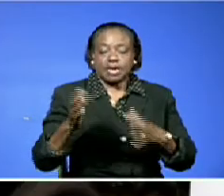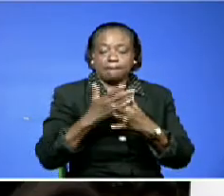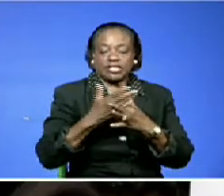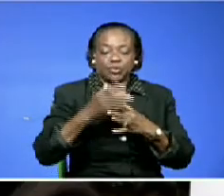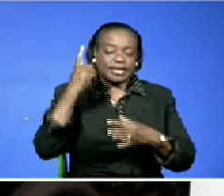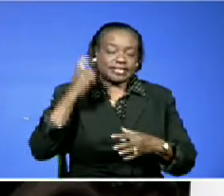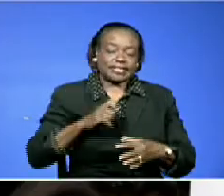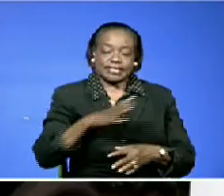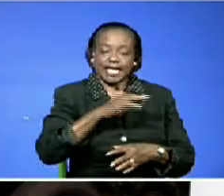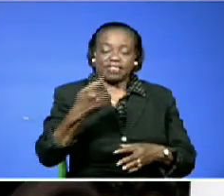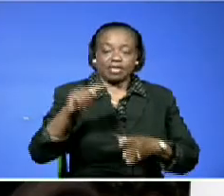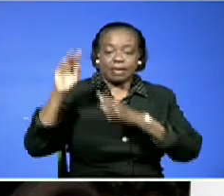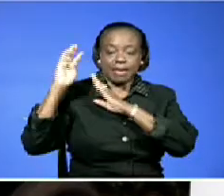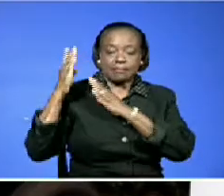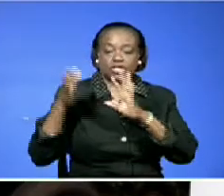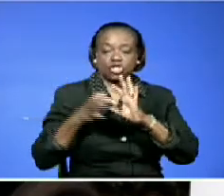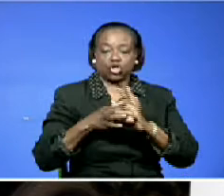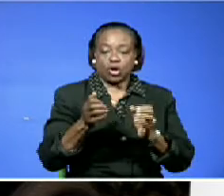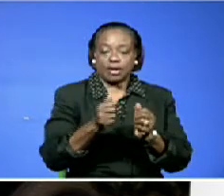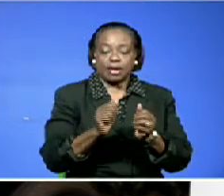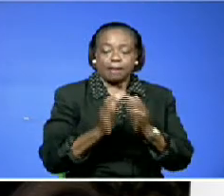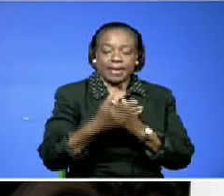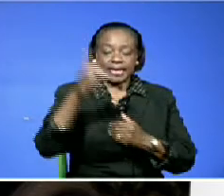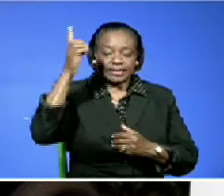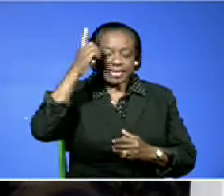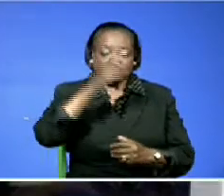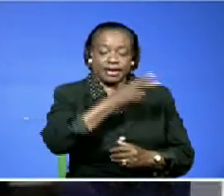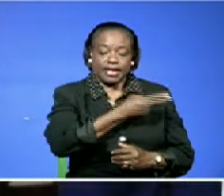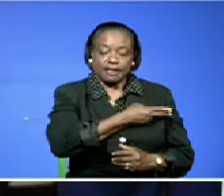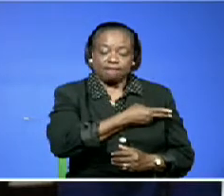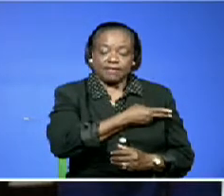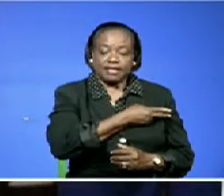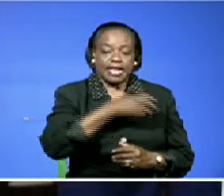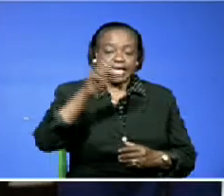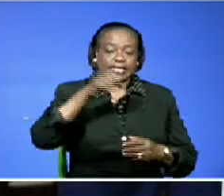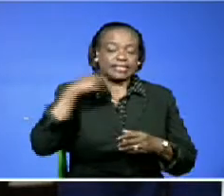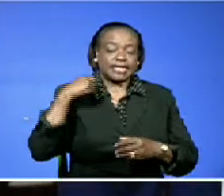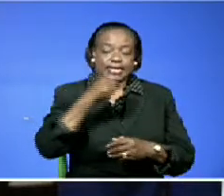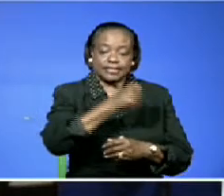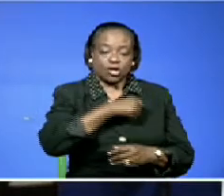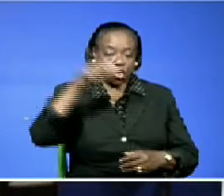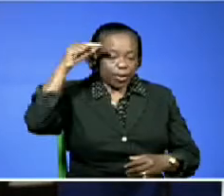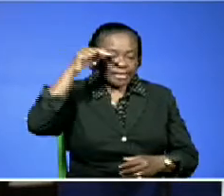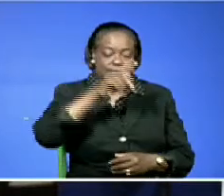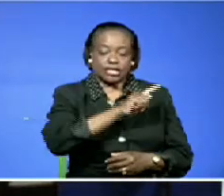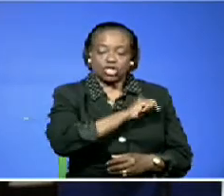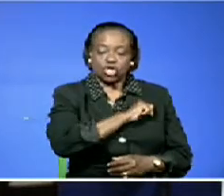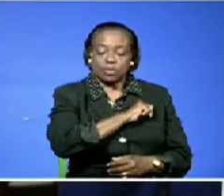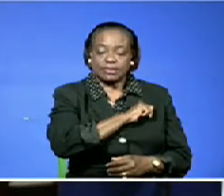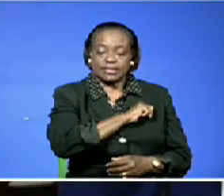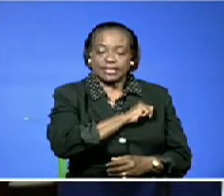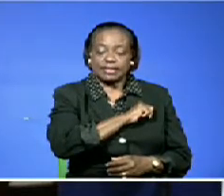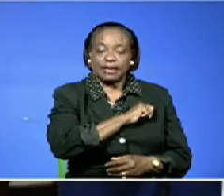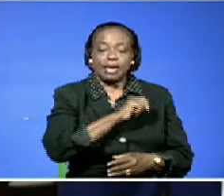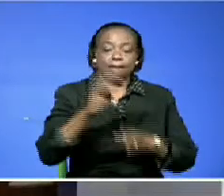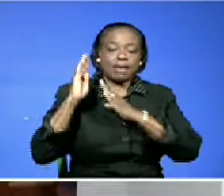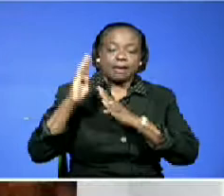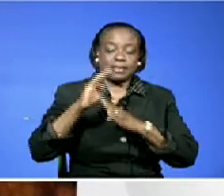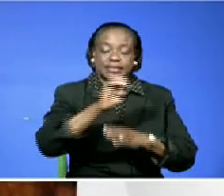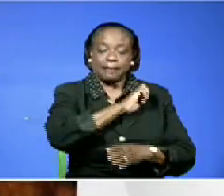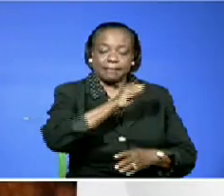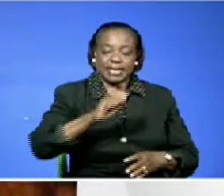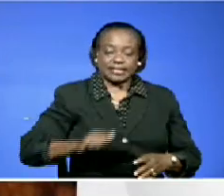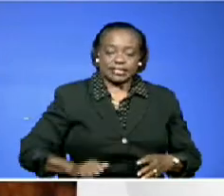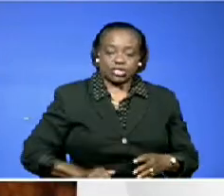Minister of Foreign Affairs, the Honorable Darren Henfield, Minister of State for Grand Bahamas, Senator the Honorable Kwesi Thompson, Bahamas Ambassador to the